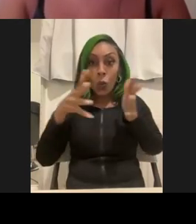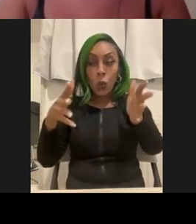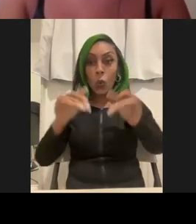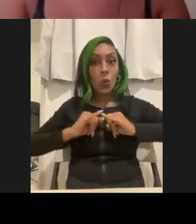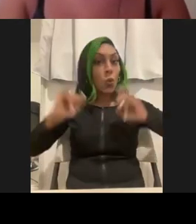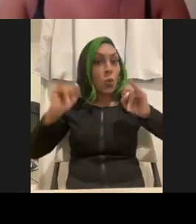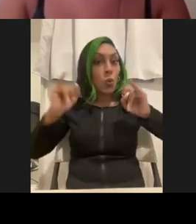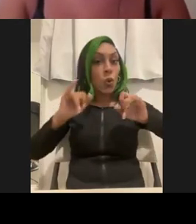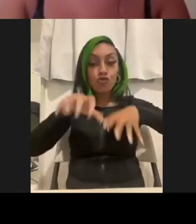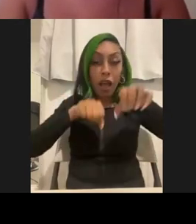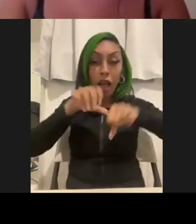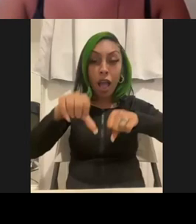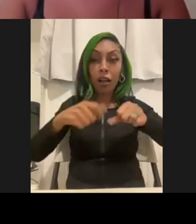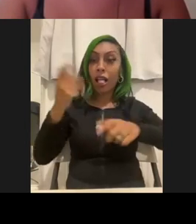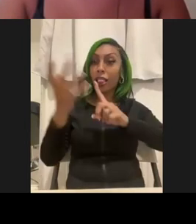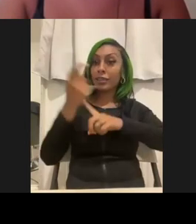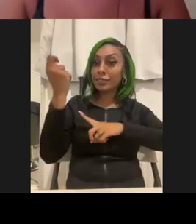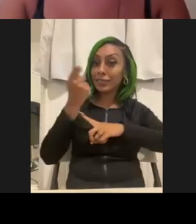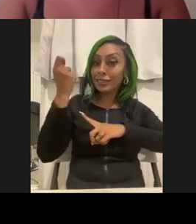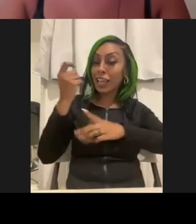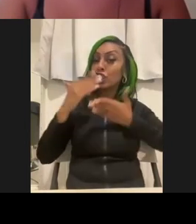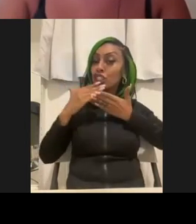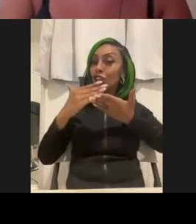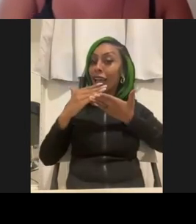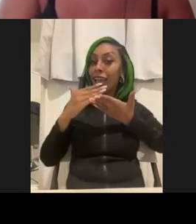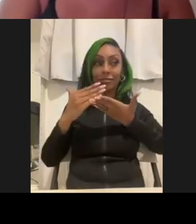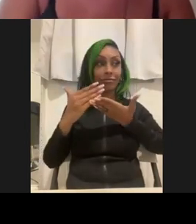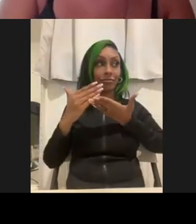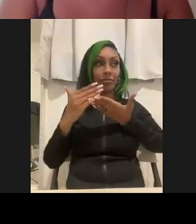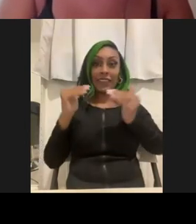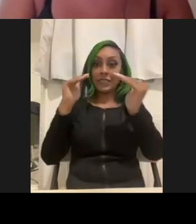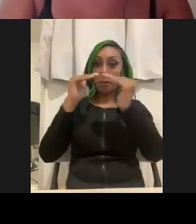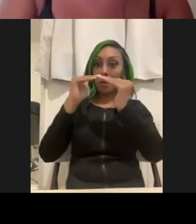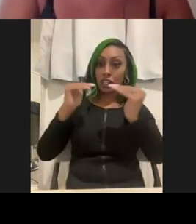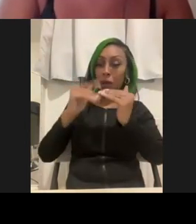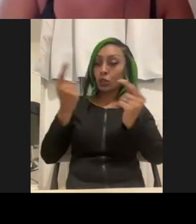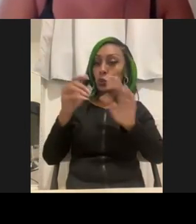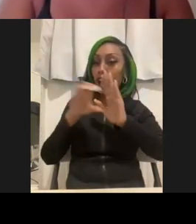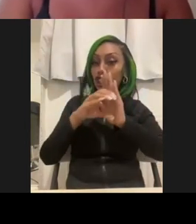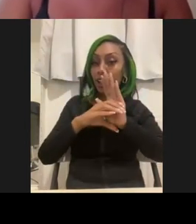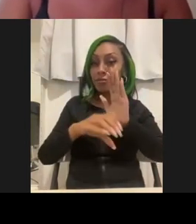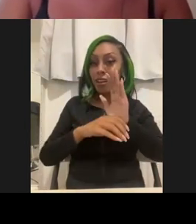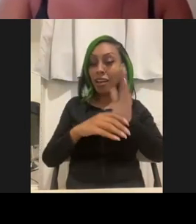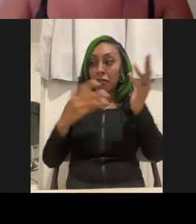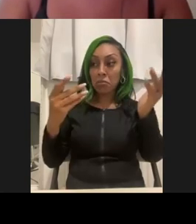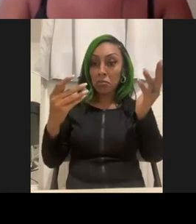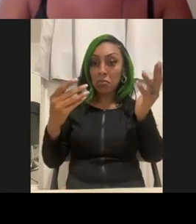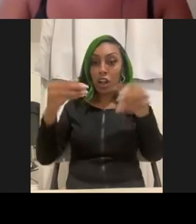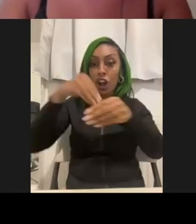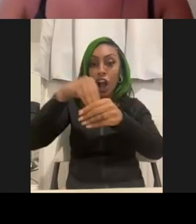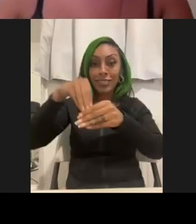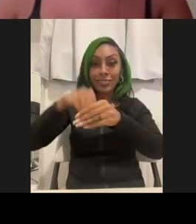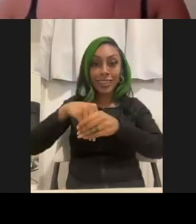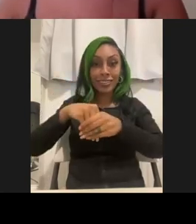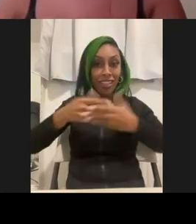successes shared, tailored to whose agenda? Within the context of the current